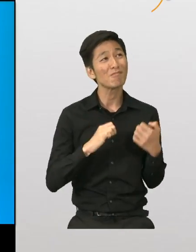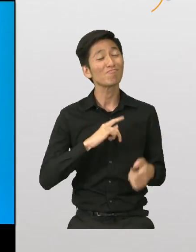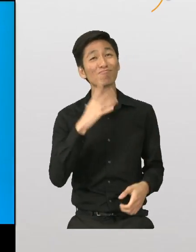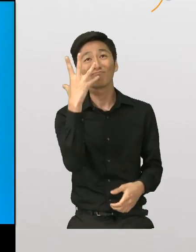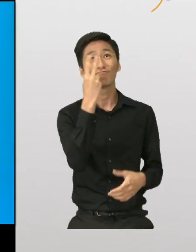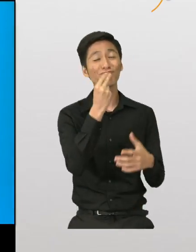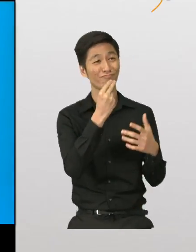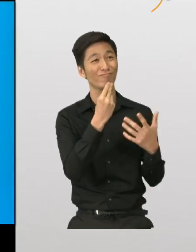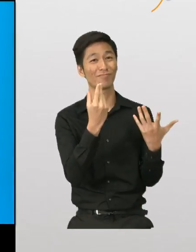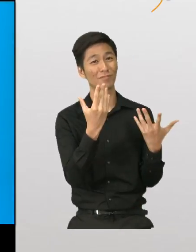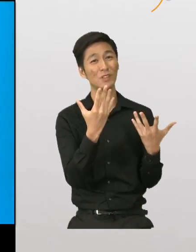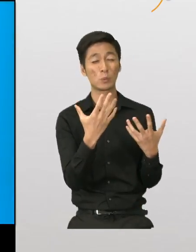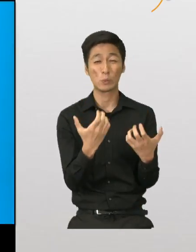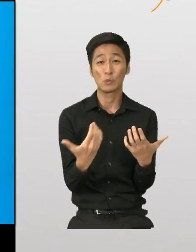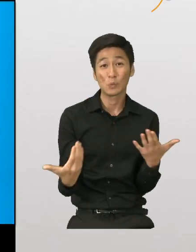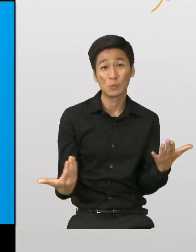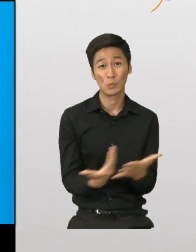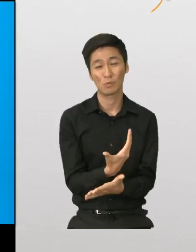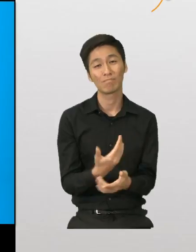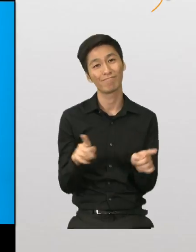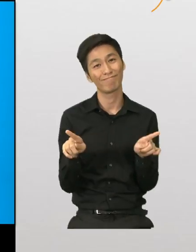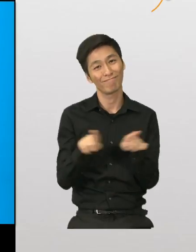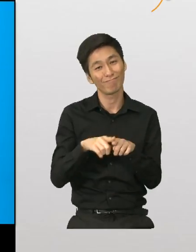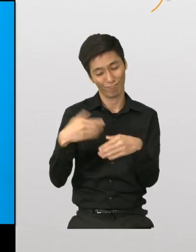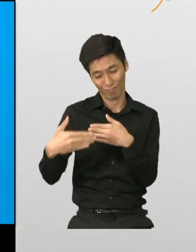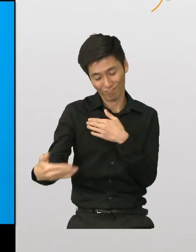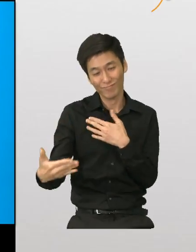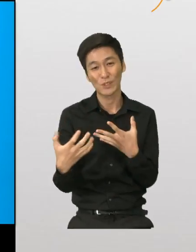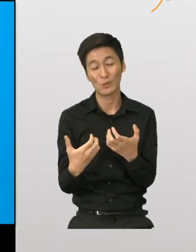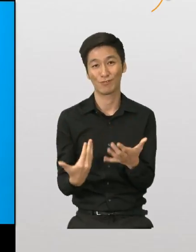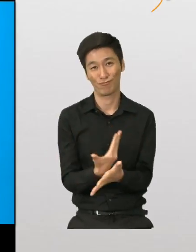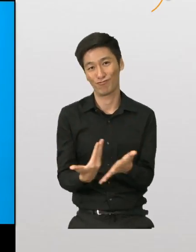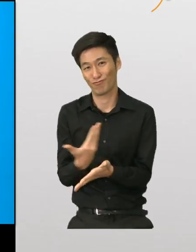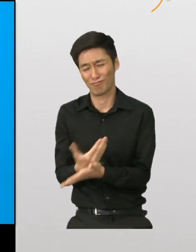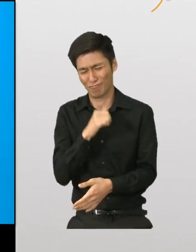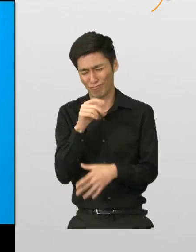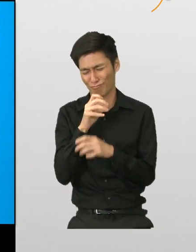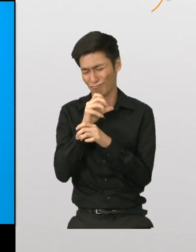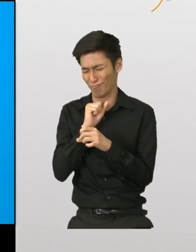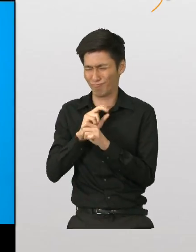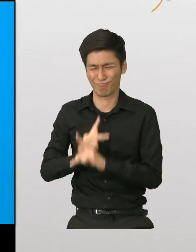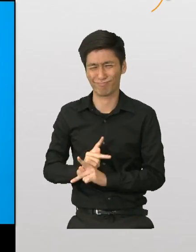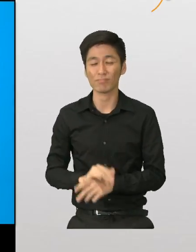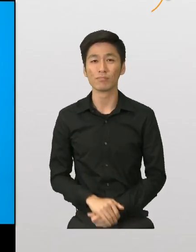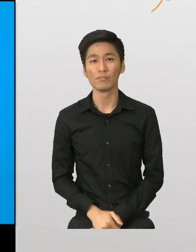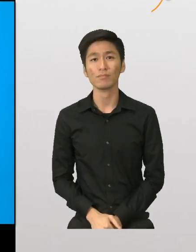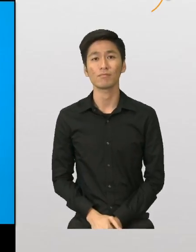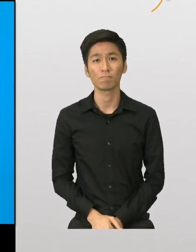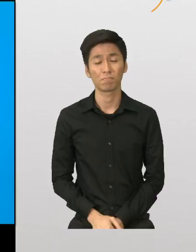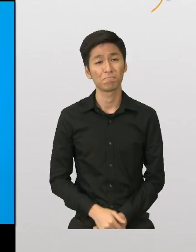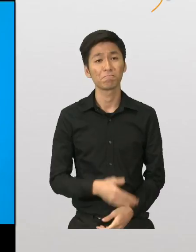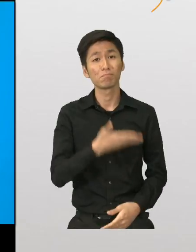want to be up to date. And I think our grandchildren will also want to be up to date. And it's better we take back, we